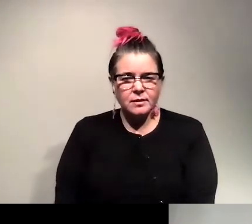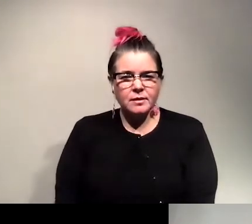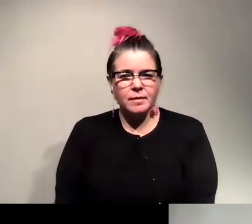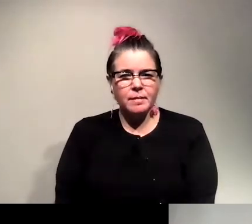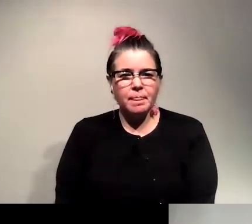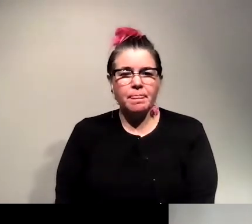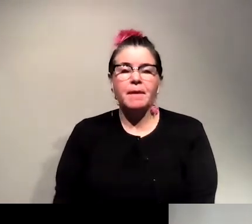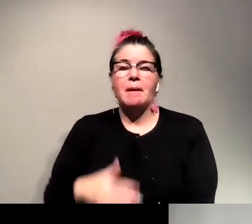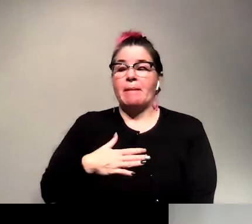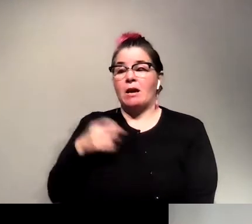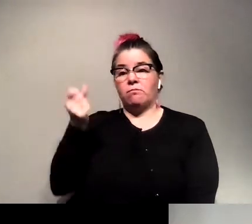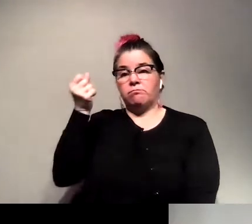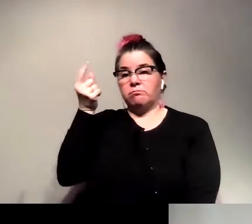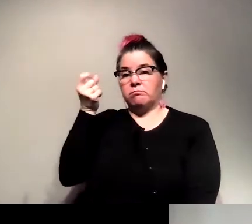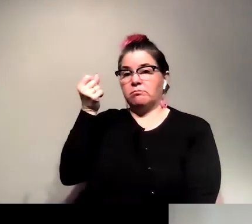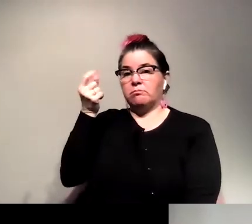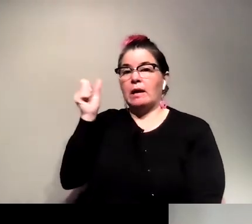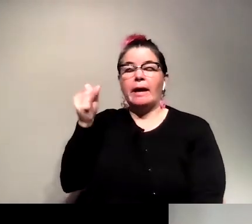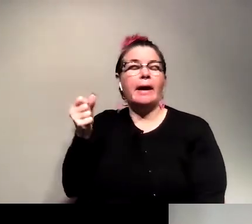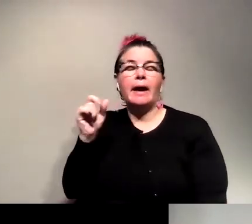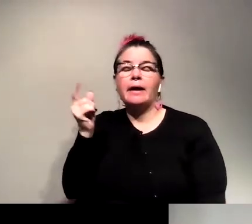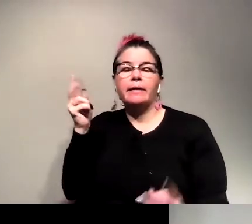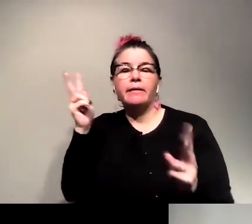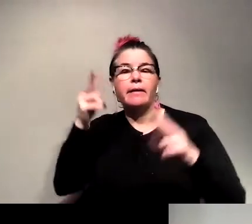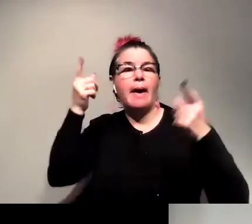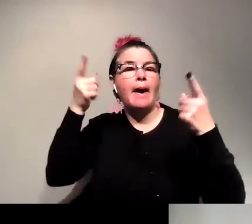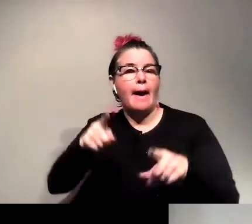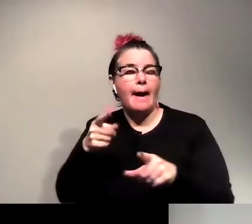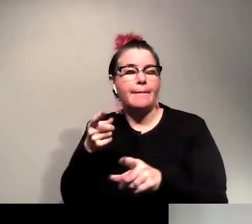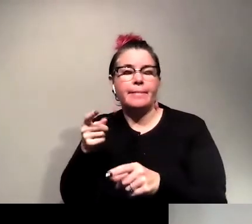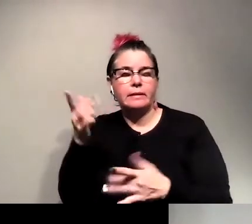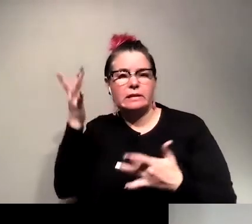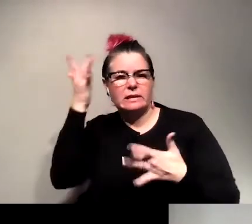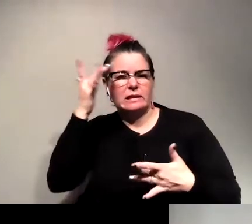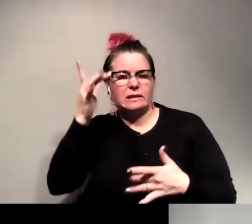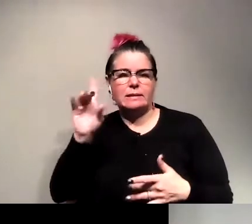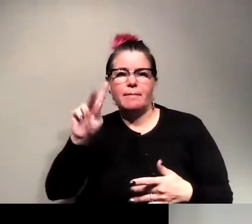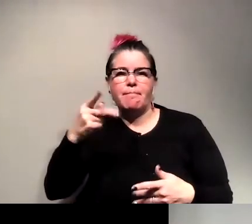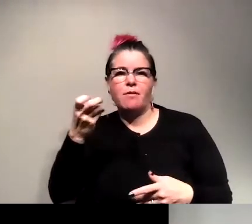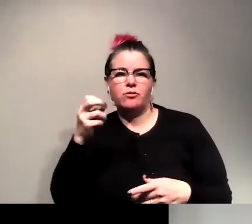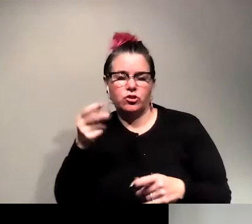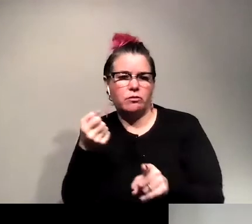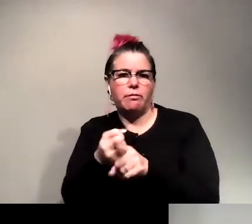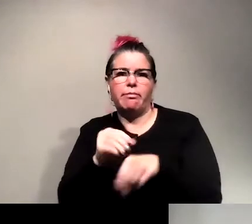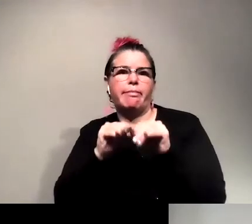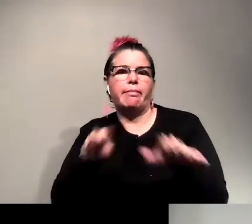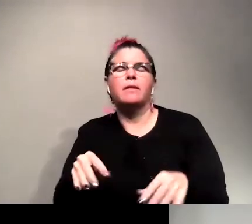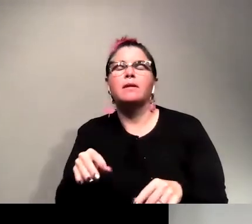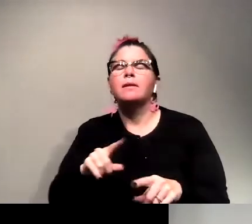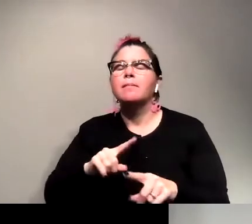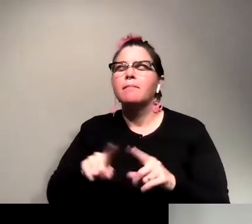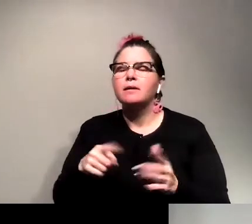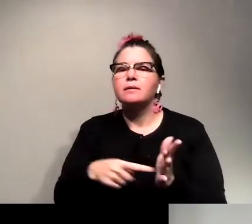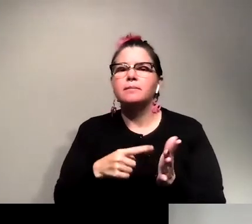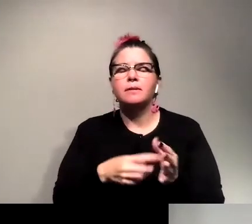my knowledge, it can just happen, right? It's a pathogen, it's what it does. But in cases where places like